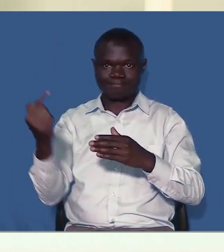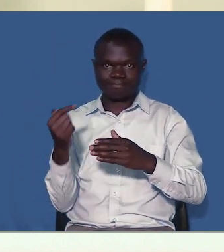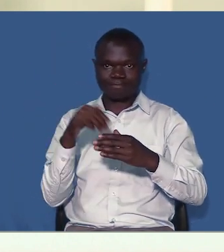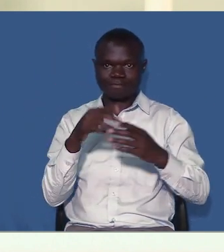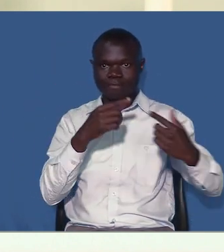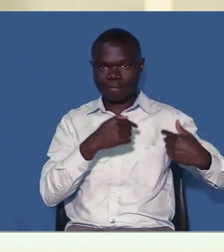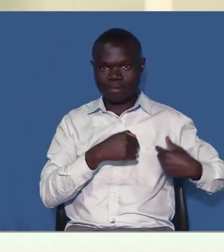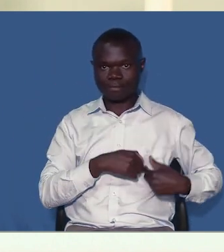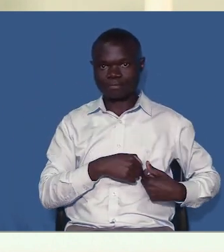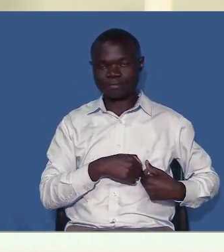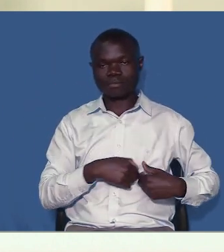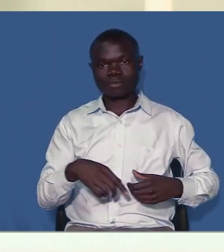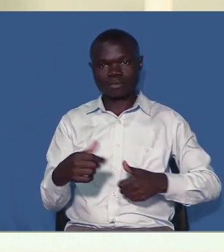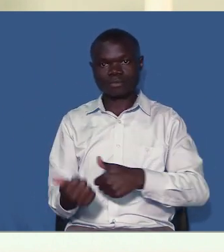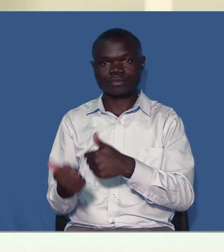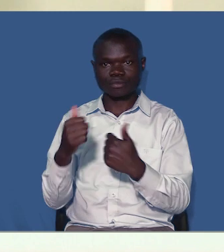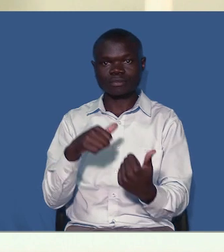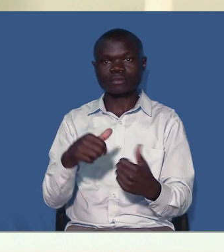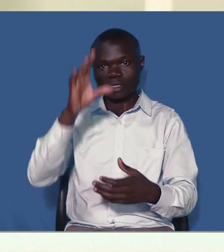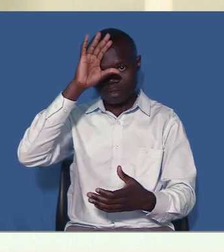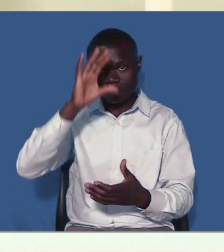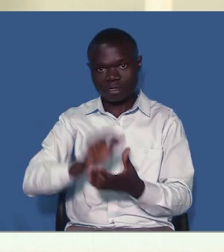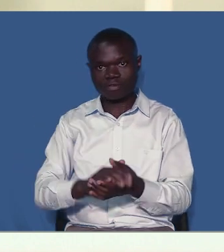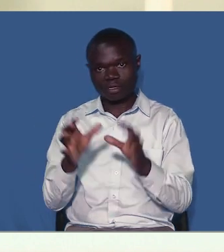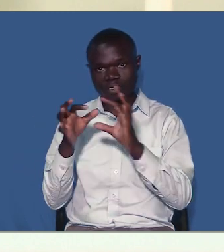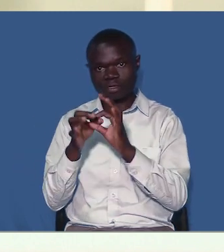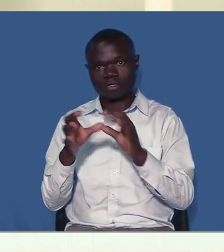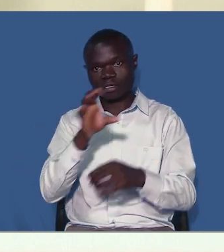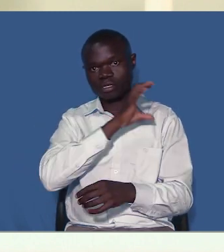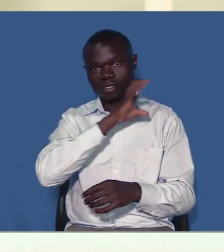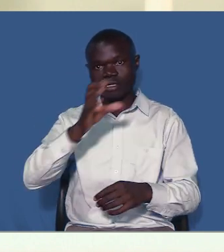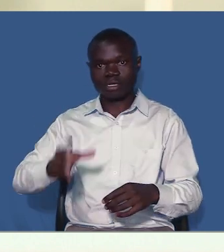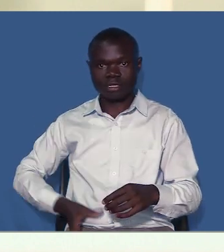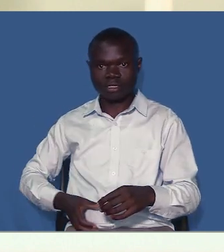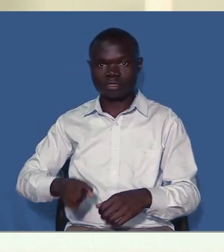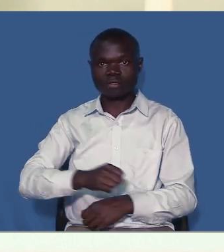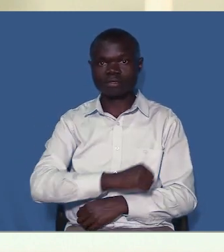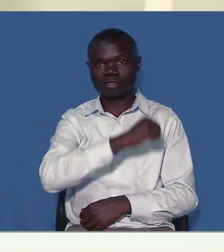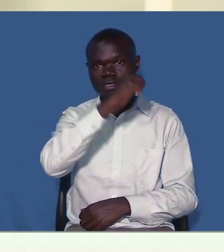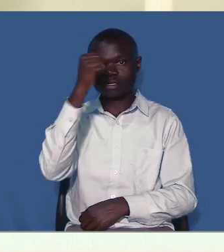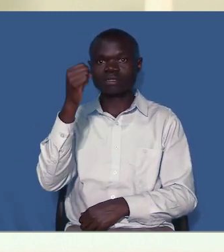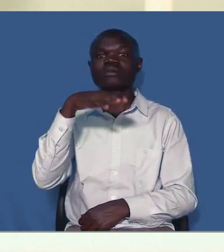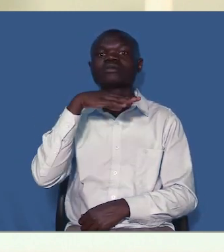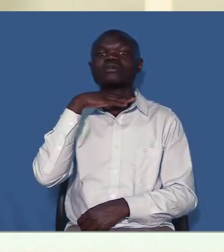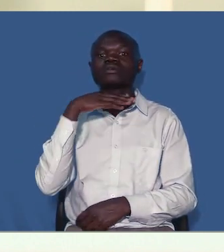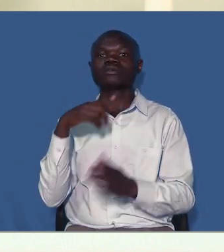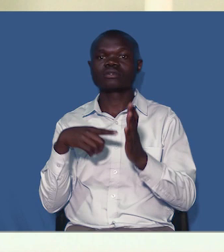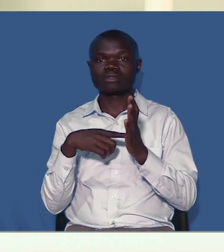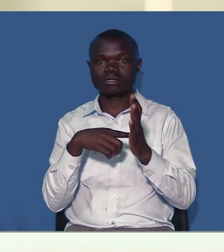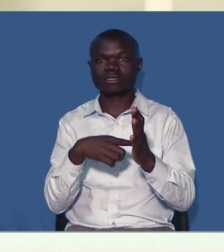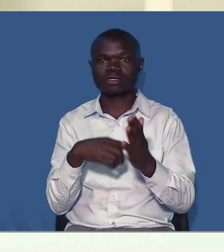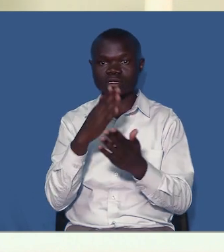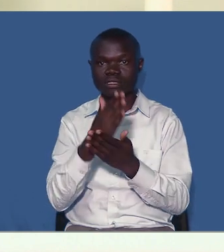In baptism, believers are united with Christ in his death, burial, and resurrection, symbolically sharing in